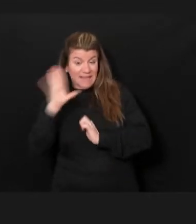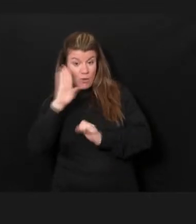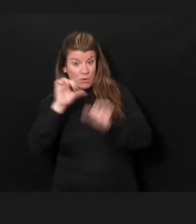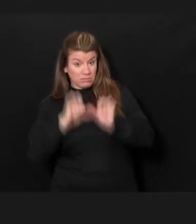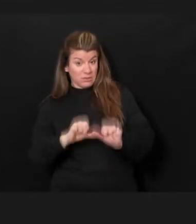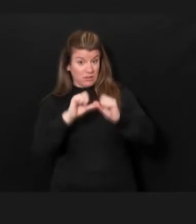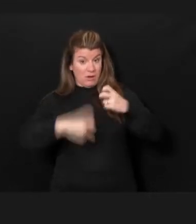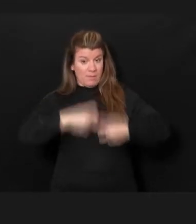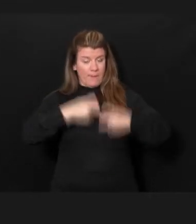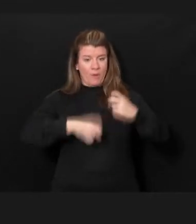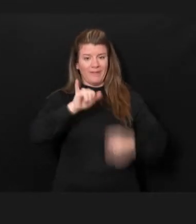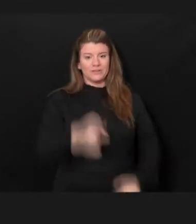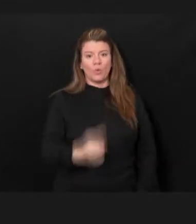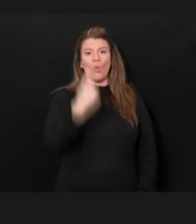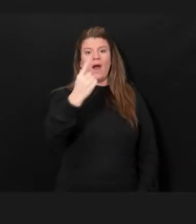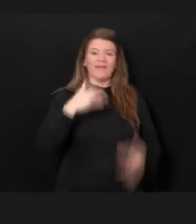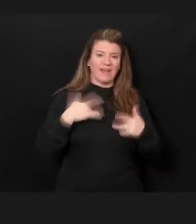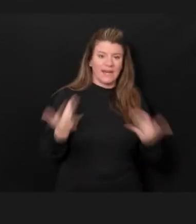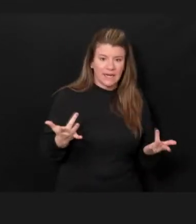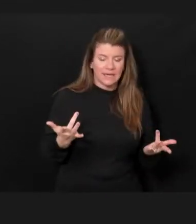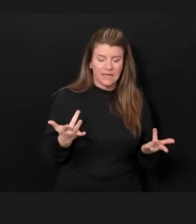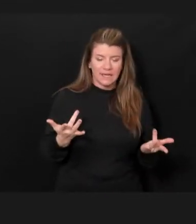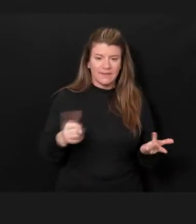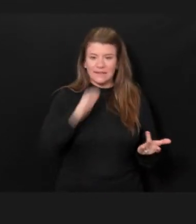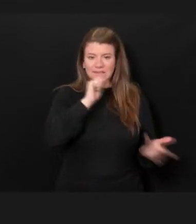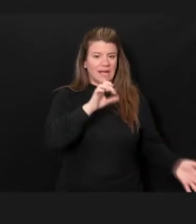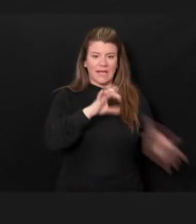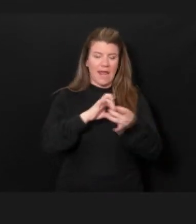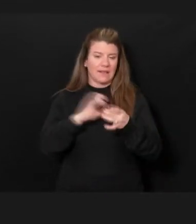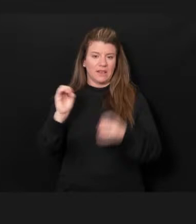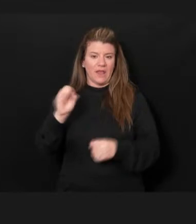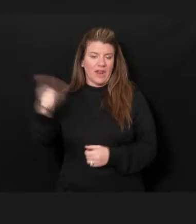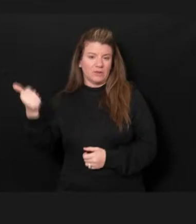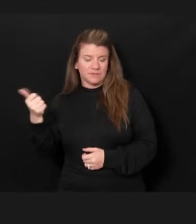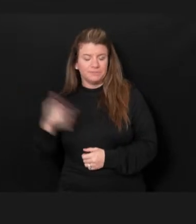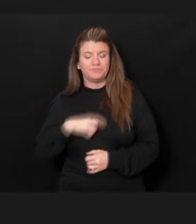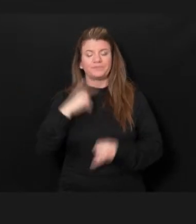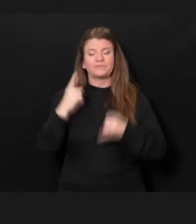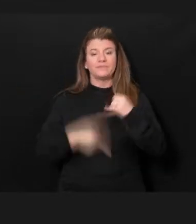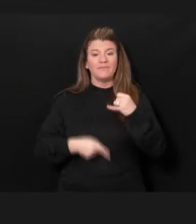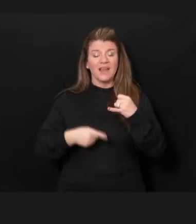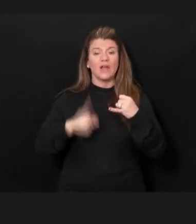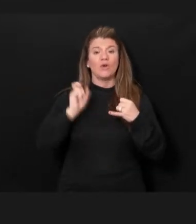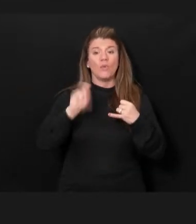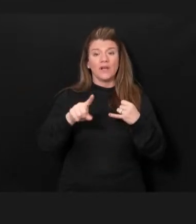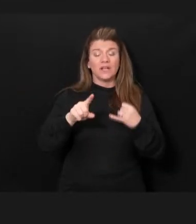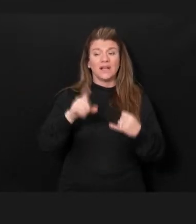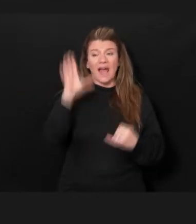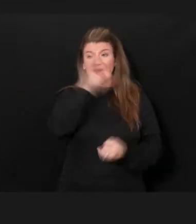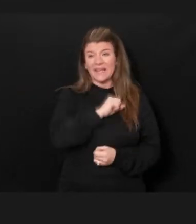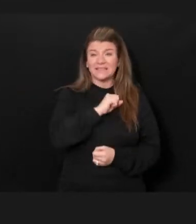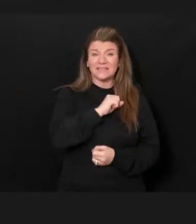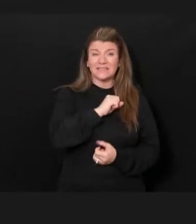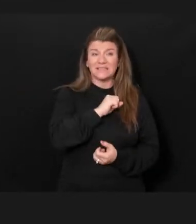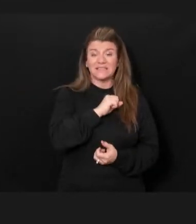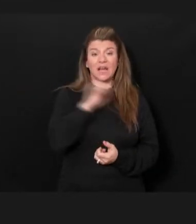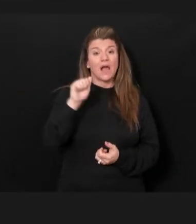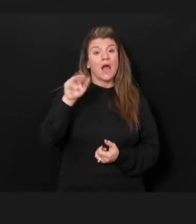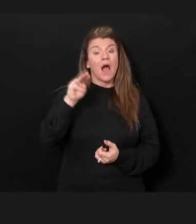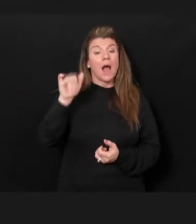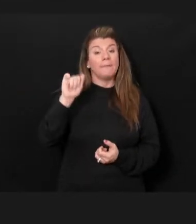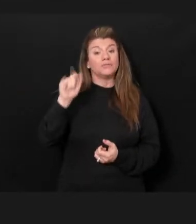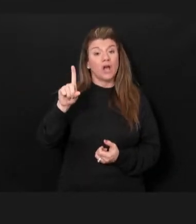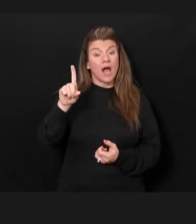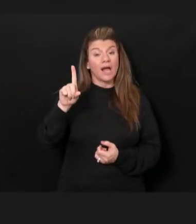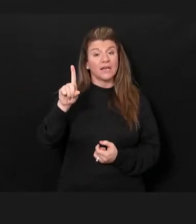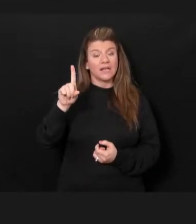is a single specific event that's not connected to anything. And finally, I guess for Dr. Amjad,